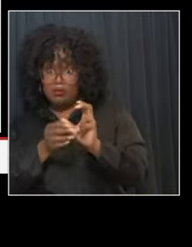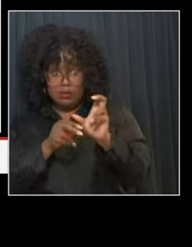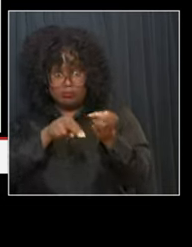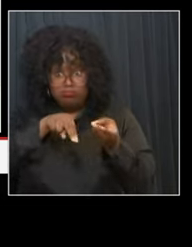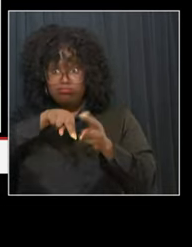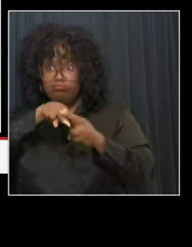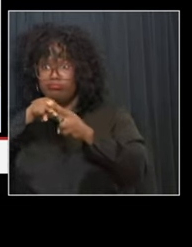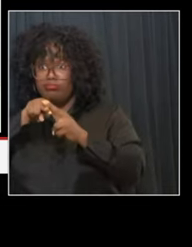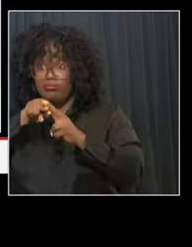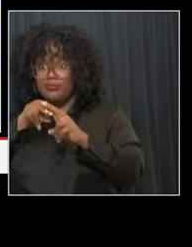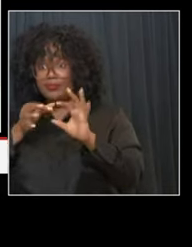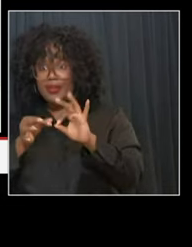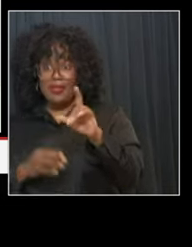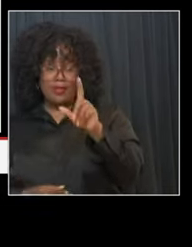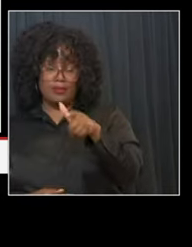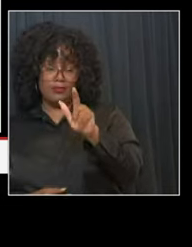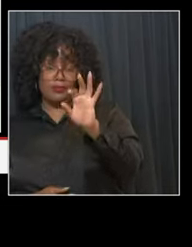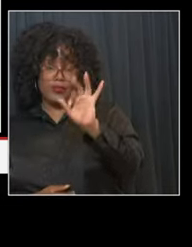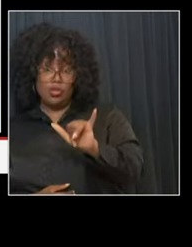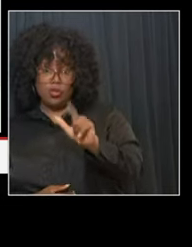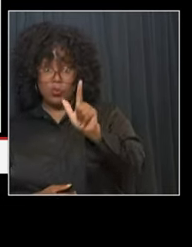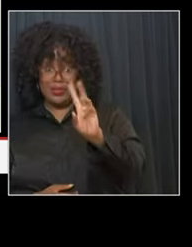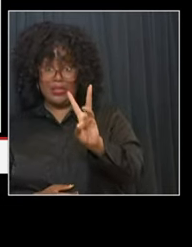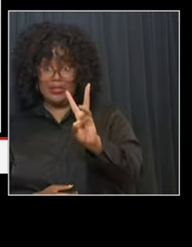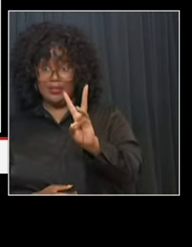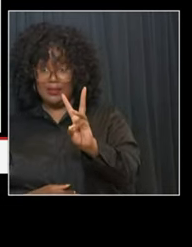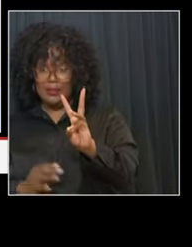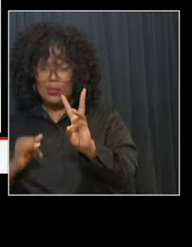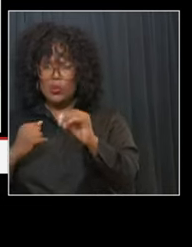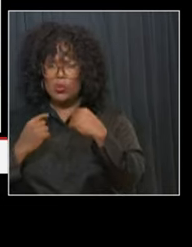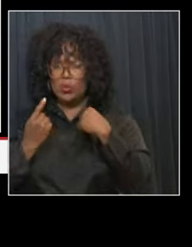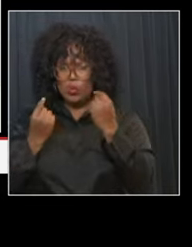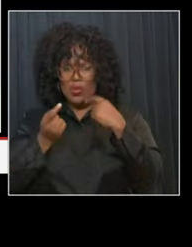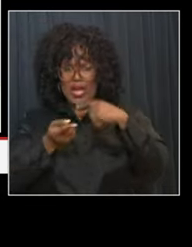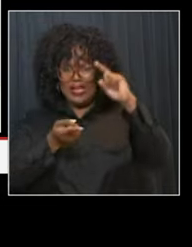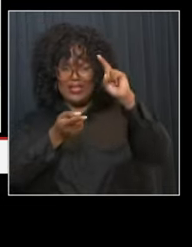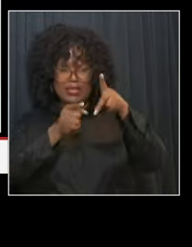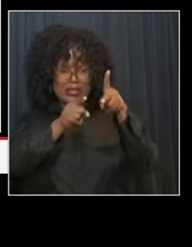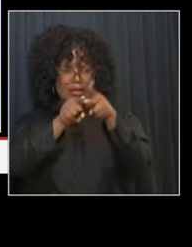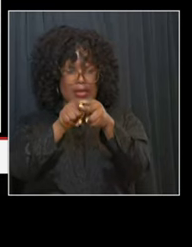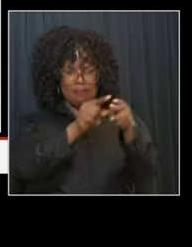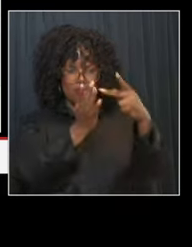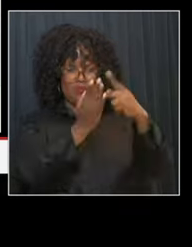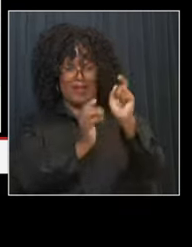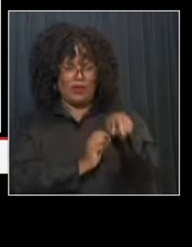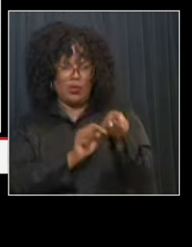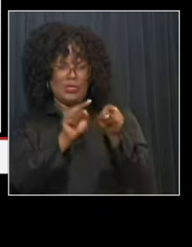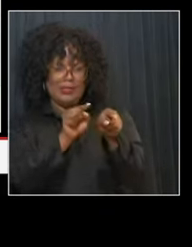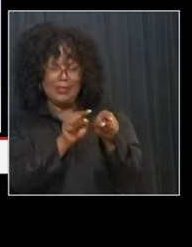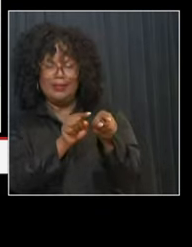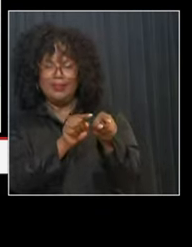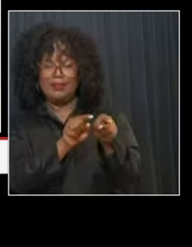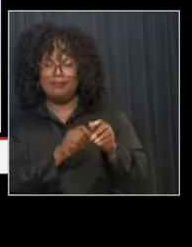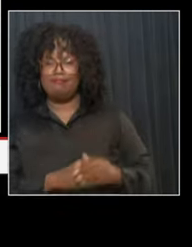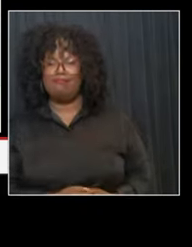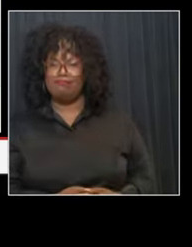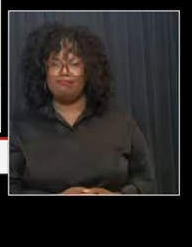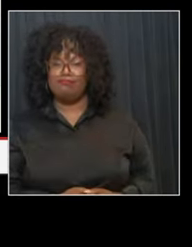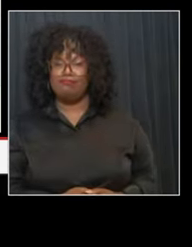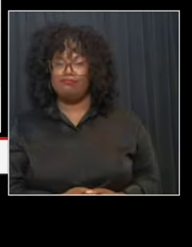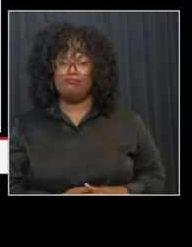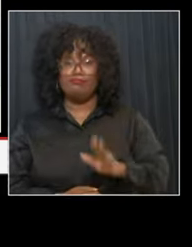made two modest adjustments in order to bring the program costs more in line with our revenue changes. One is to pause the COLA increase